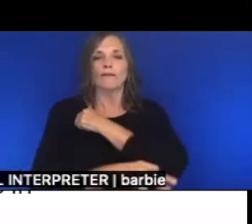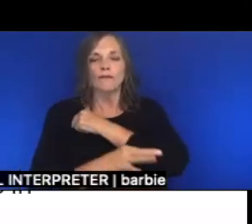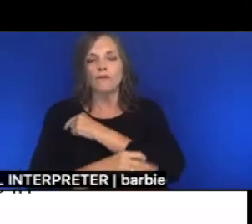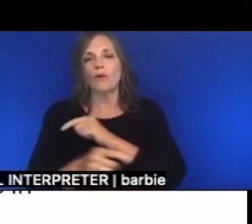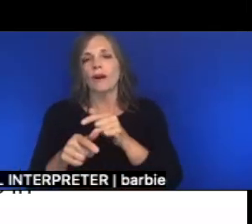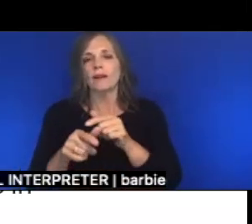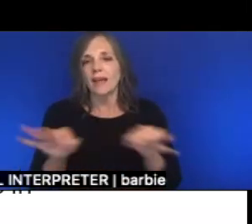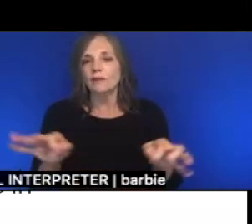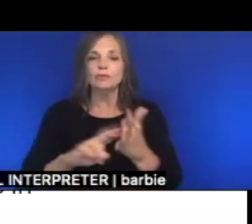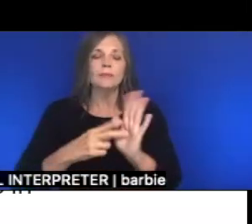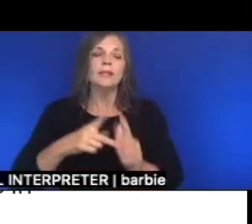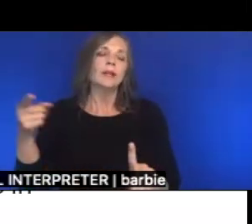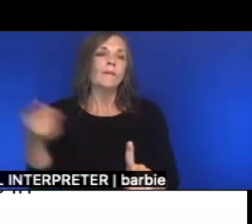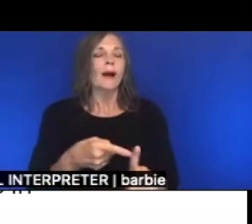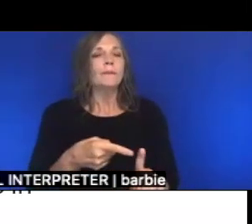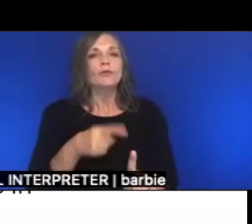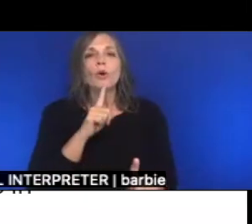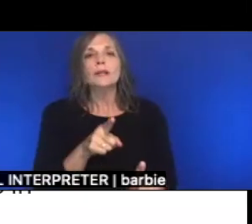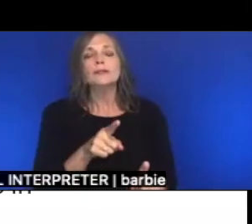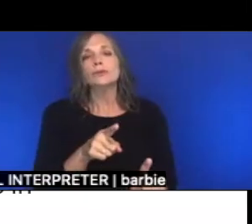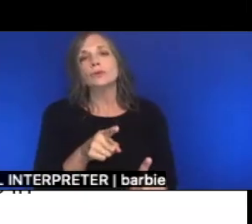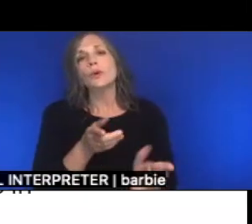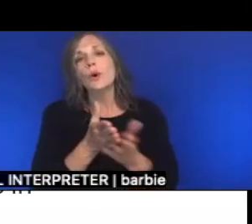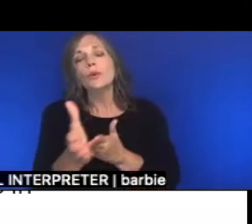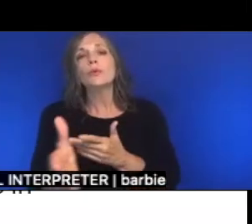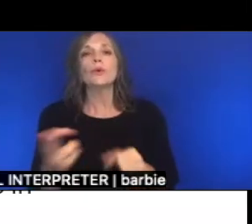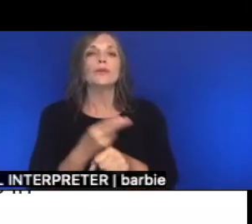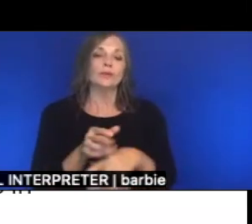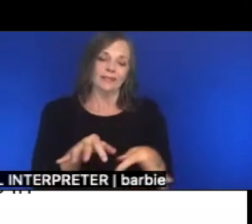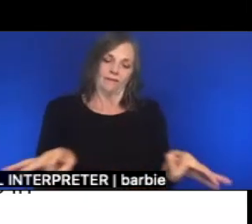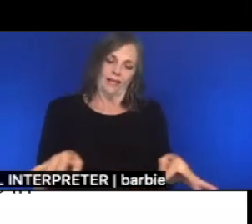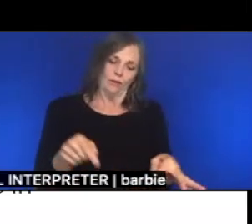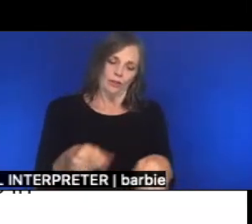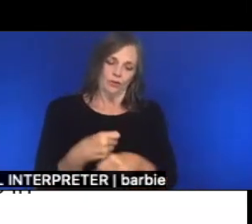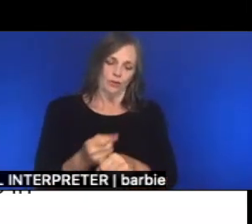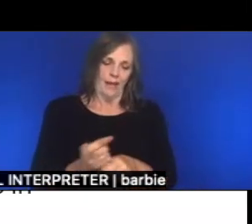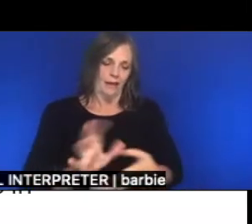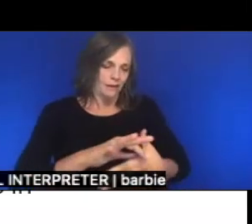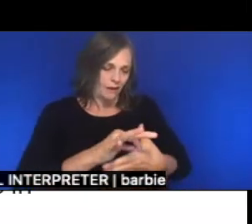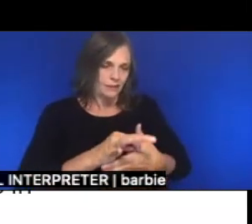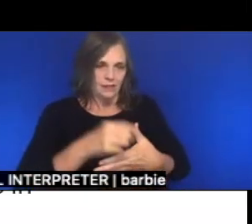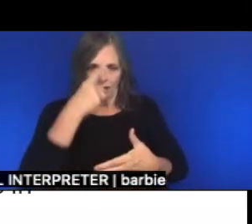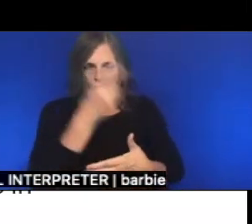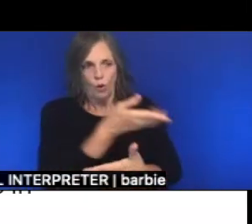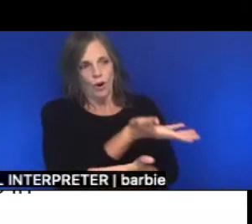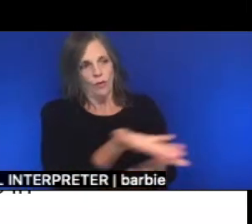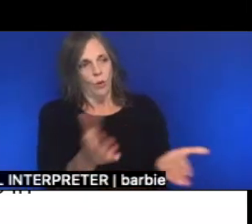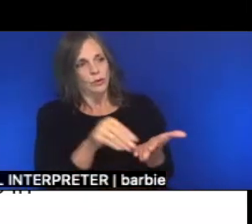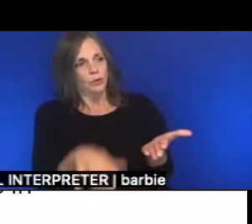goal was to, through the use of language, to make the content for the students much